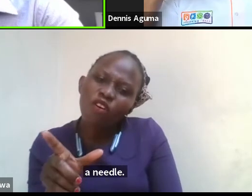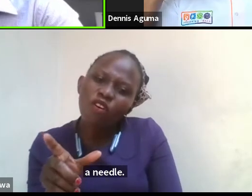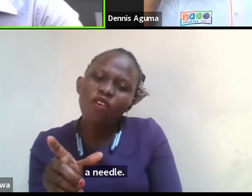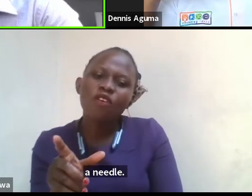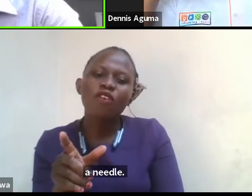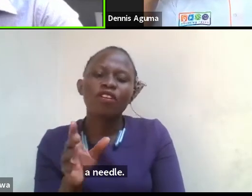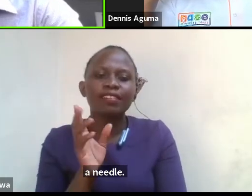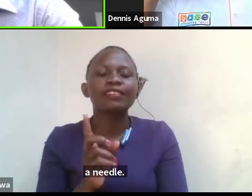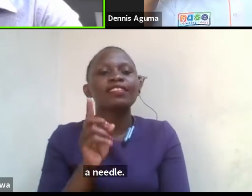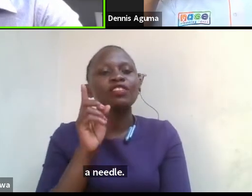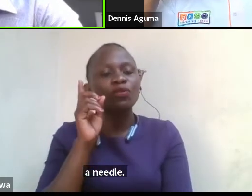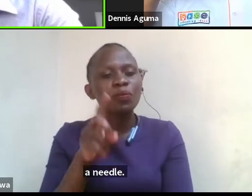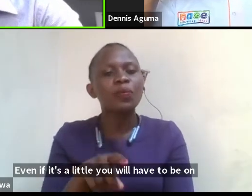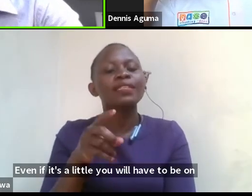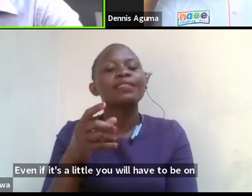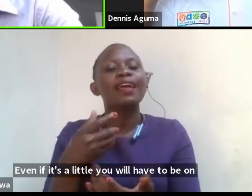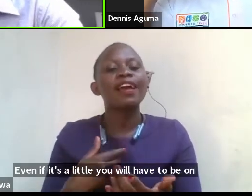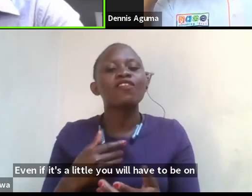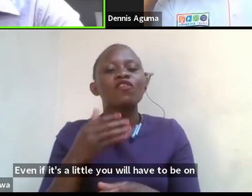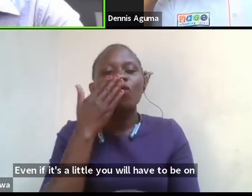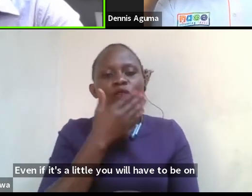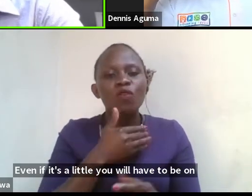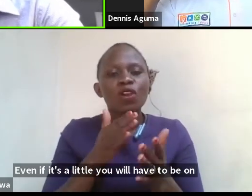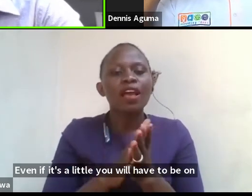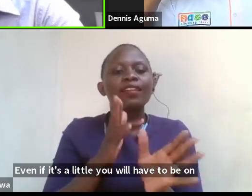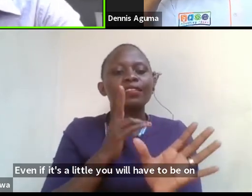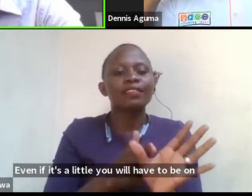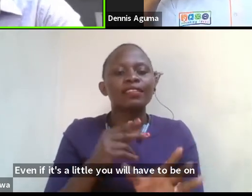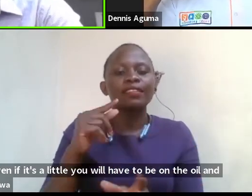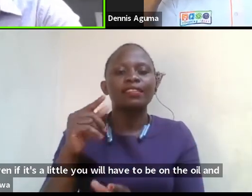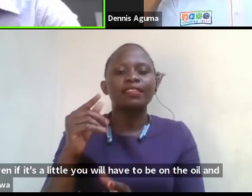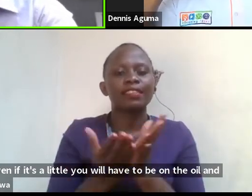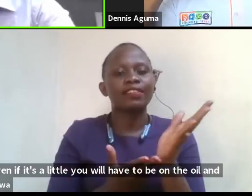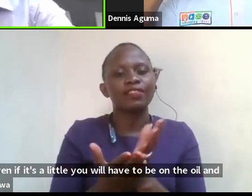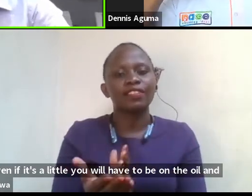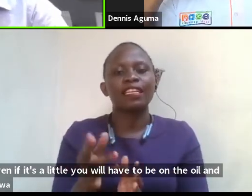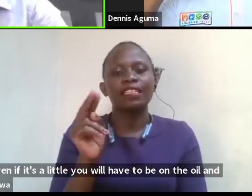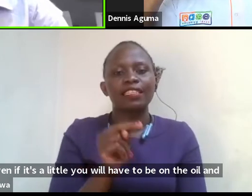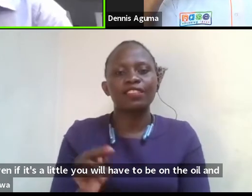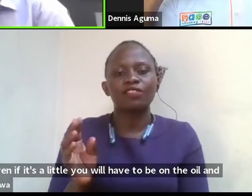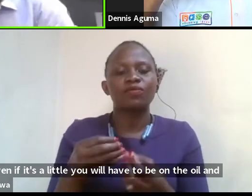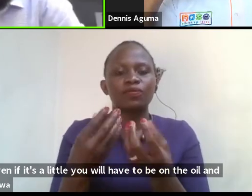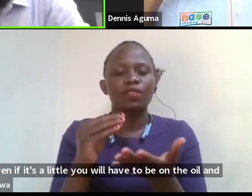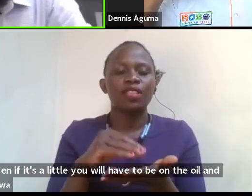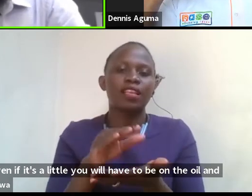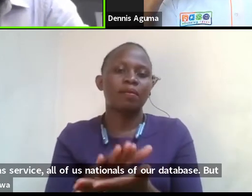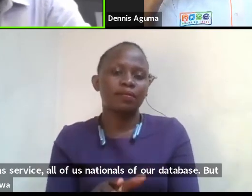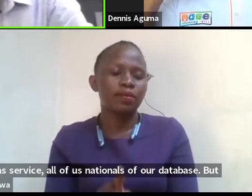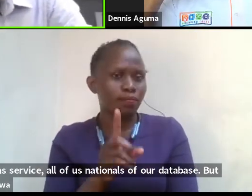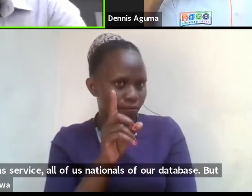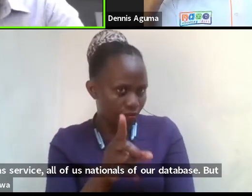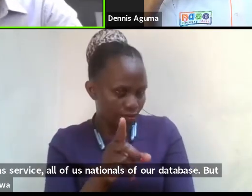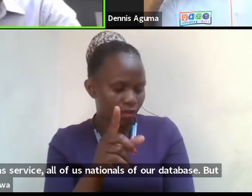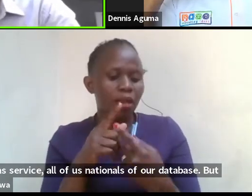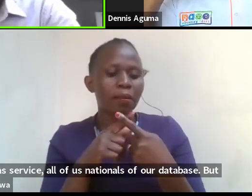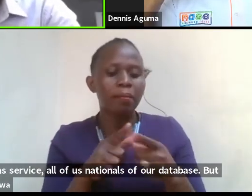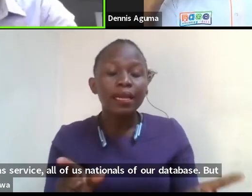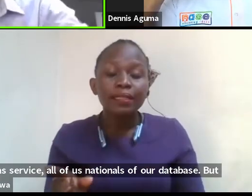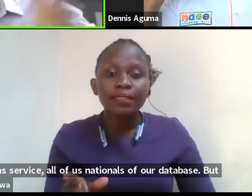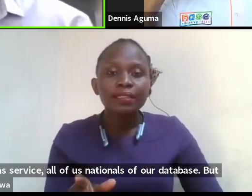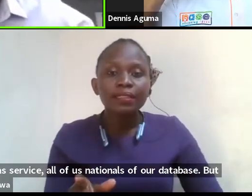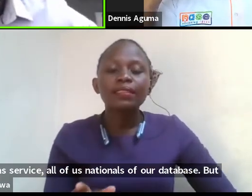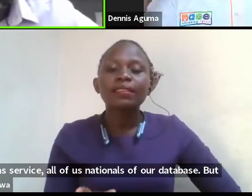you will have to be on the oil and gas service, national supplier database. But truth be told,